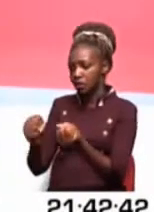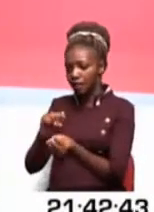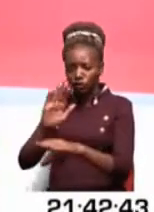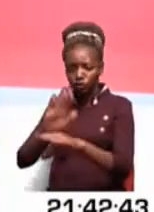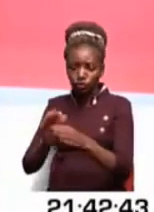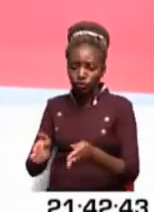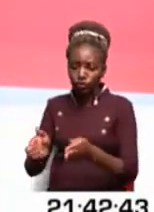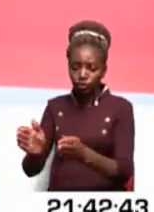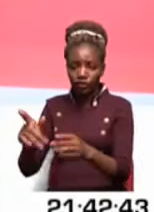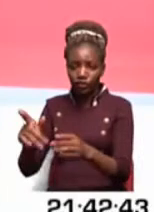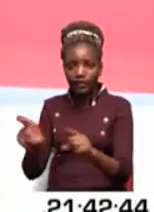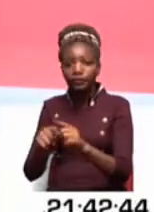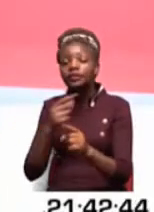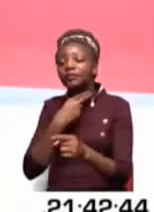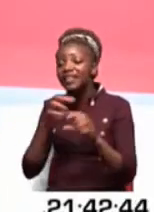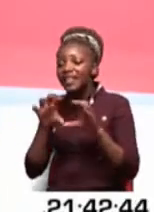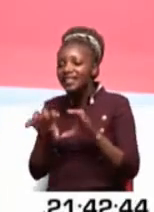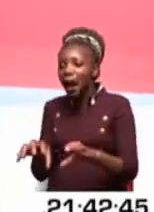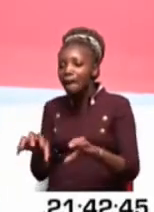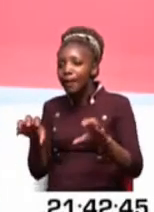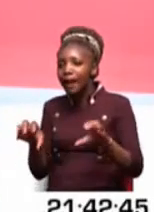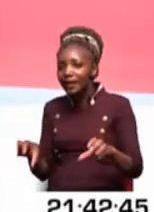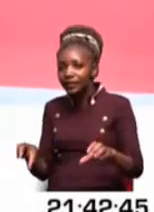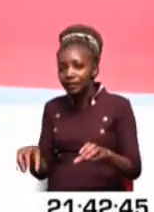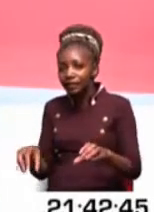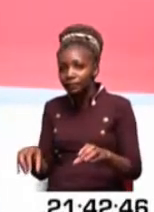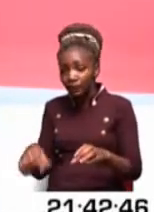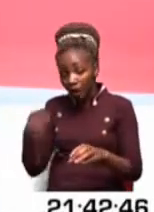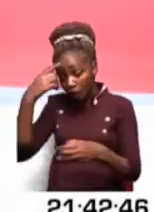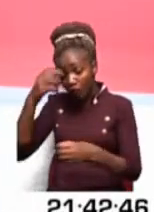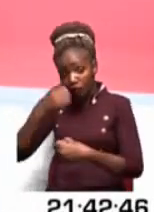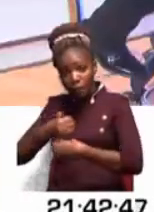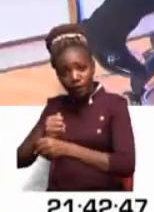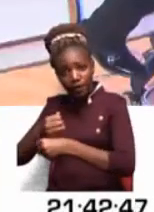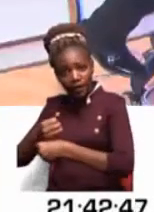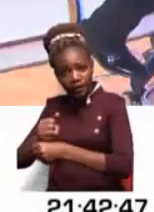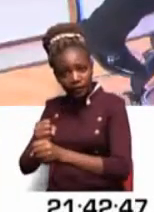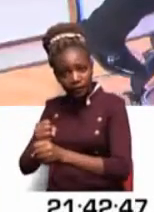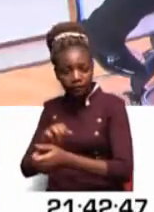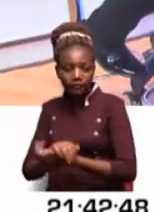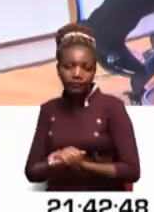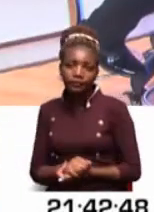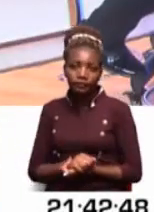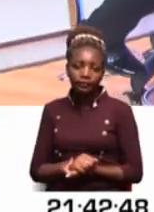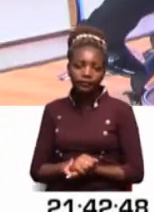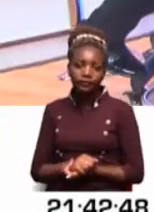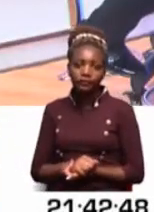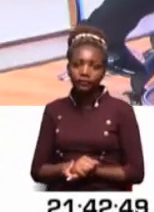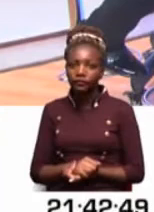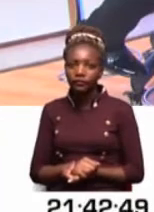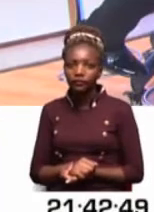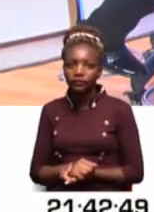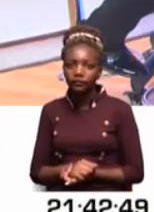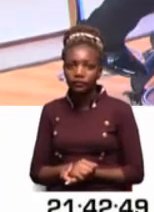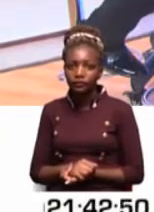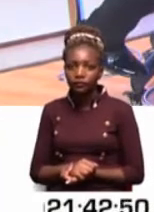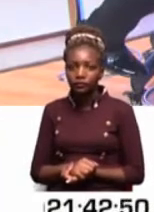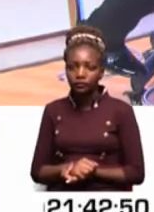She wants market, you know, for her merchandise, whatever it is she's plus producing. Plus basic needs, of plus course. Plus basic needs. Fair enough.